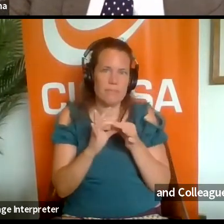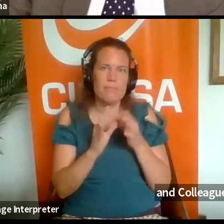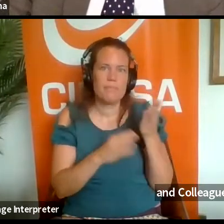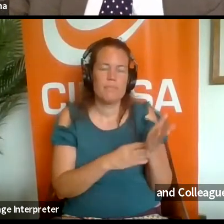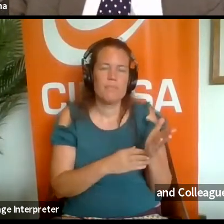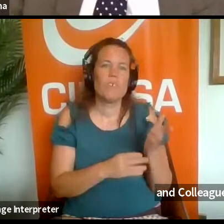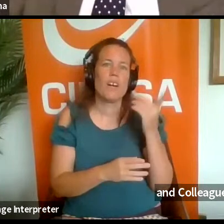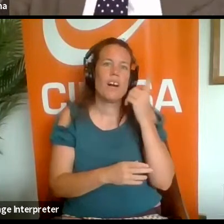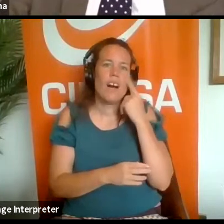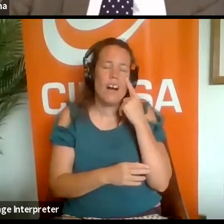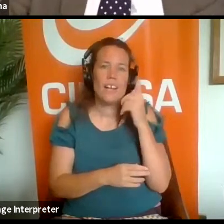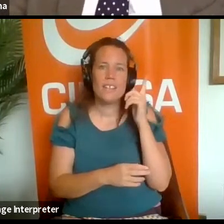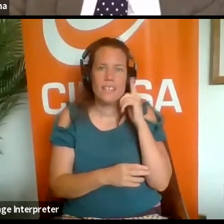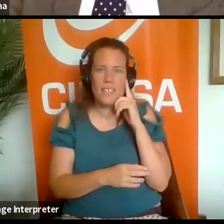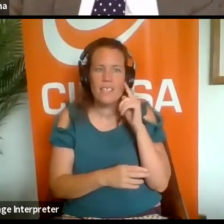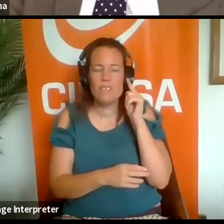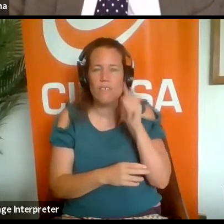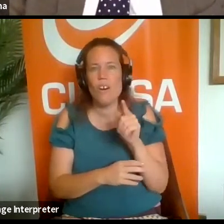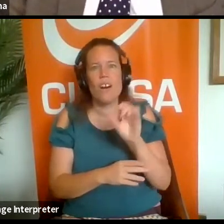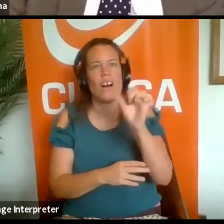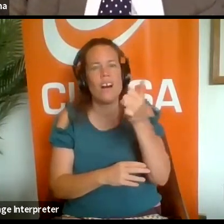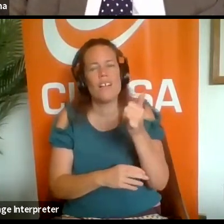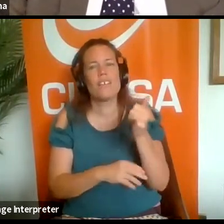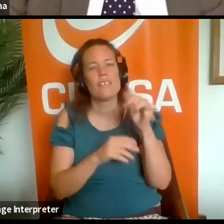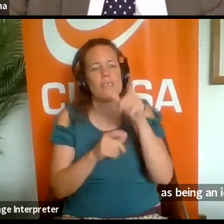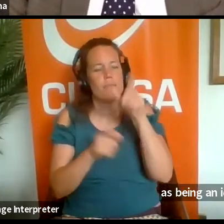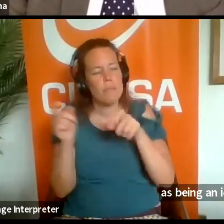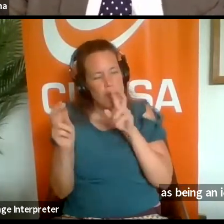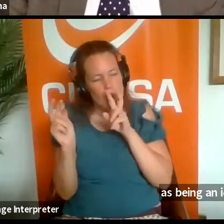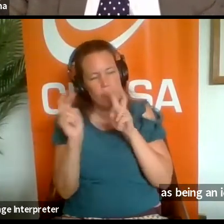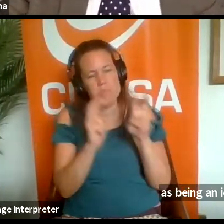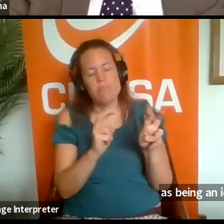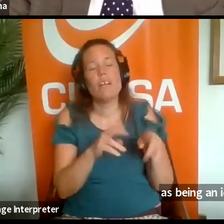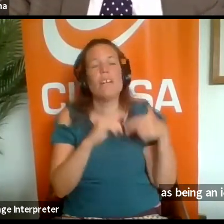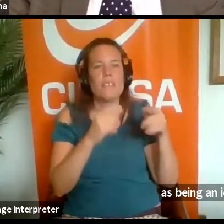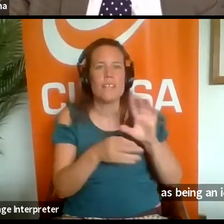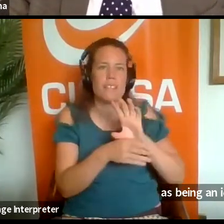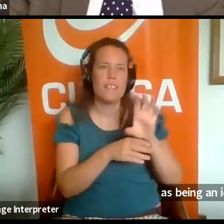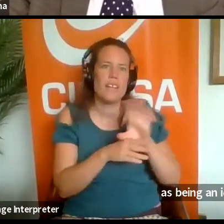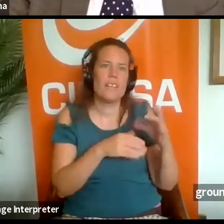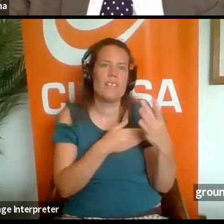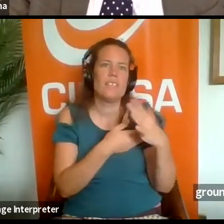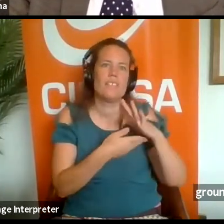for foreign state powers on the ground, and then their devices then get